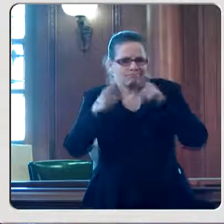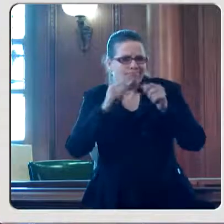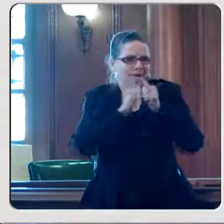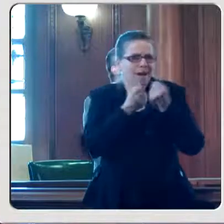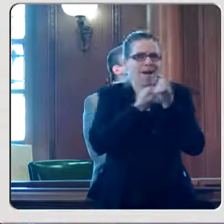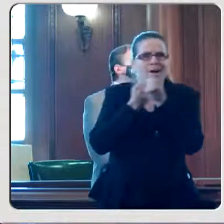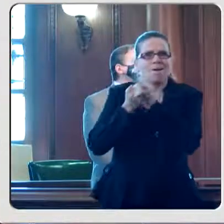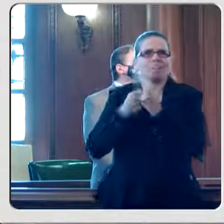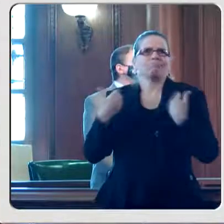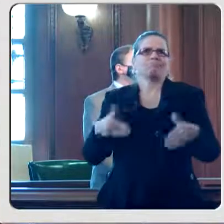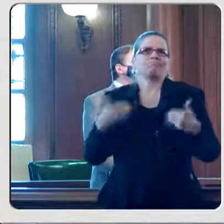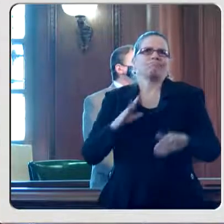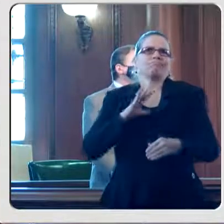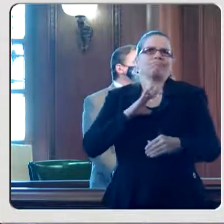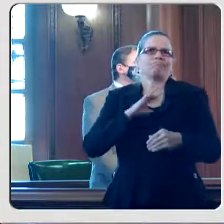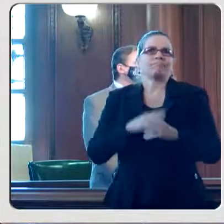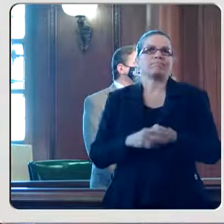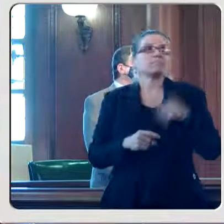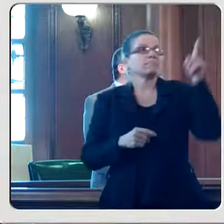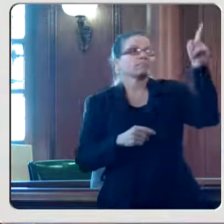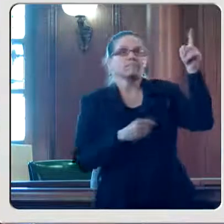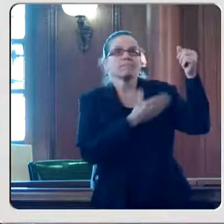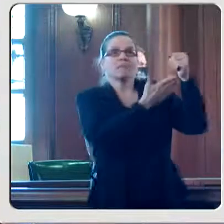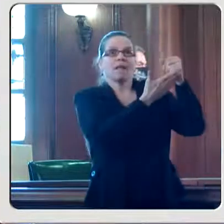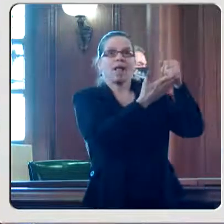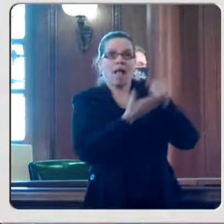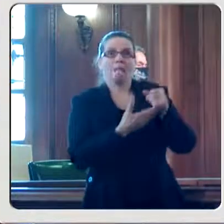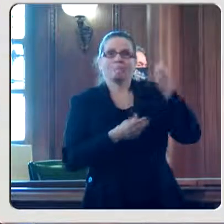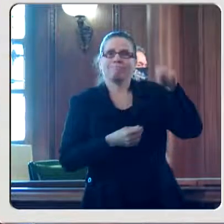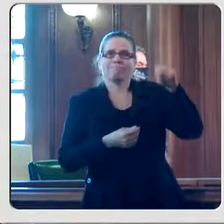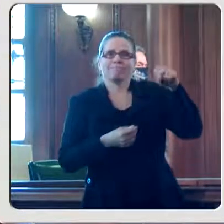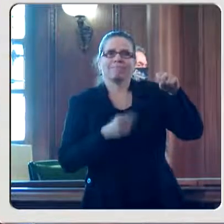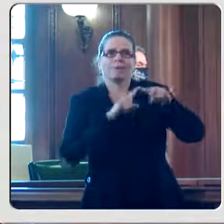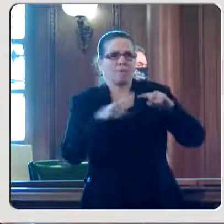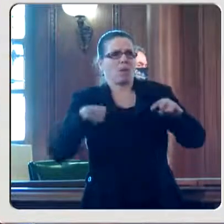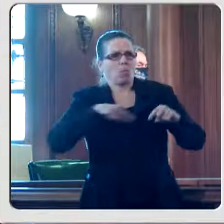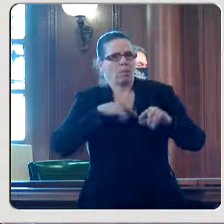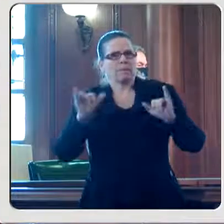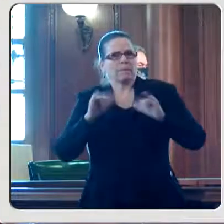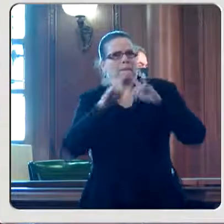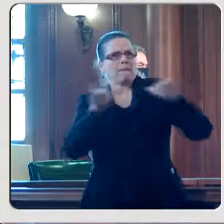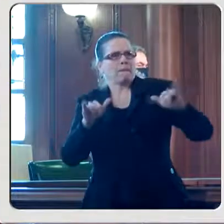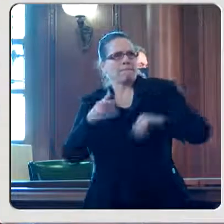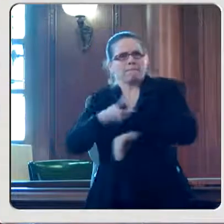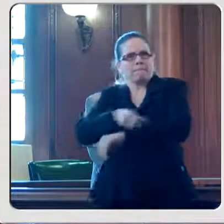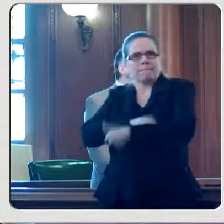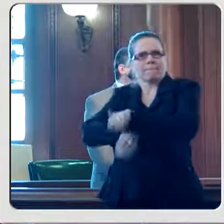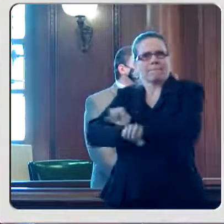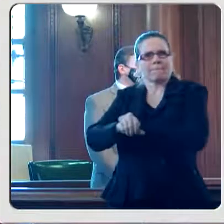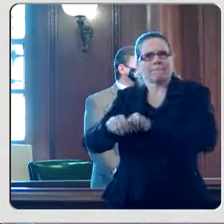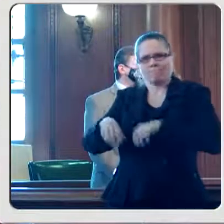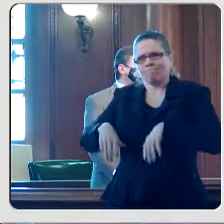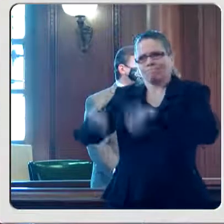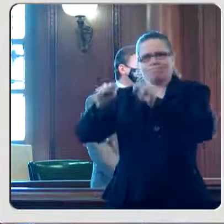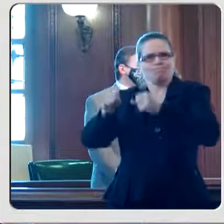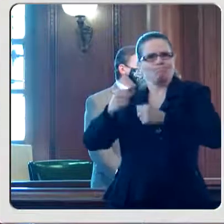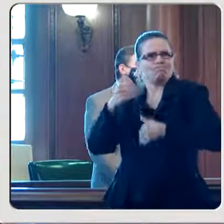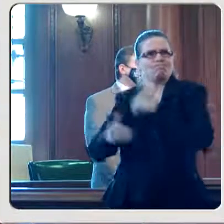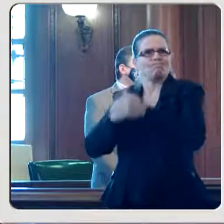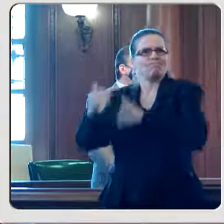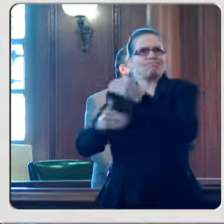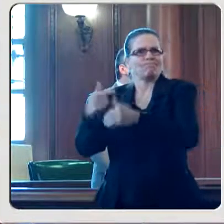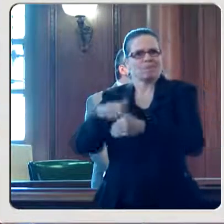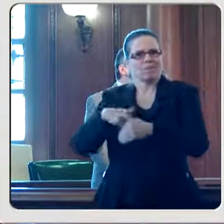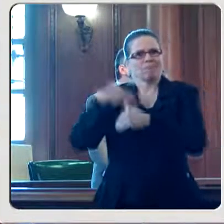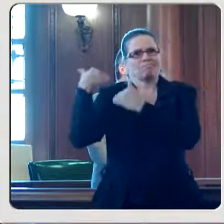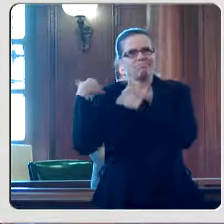appreciate guidance from the Commonwealth, we do not hesitate to take leadership when we know that we need